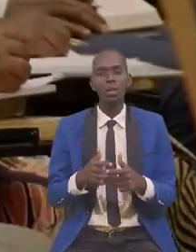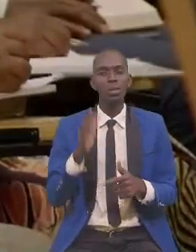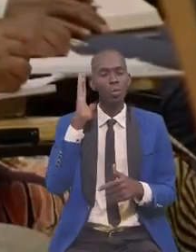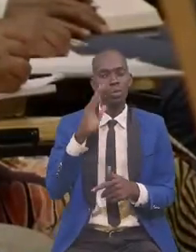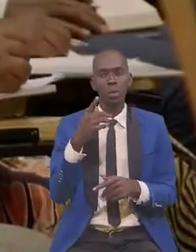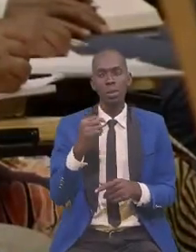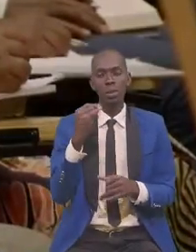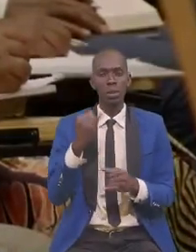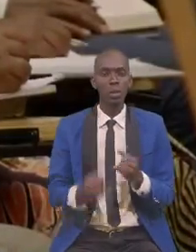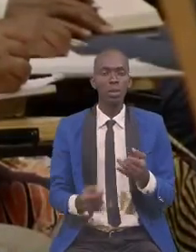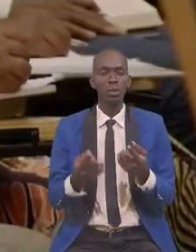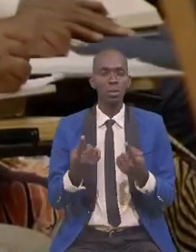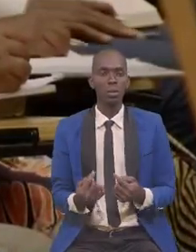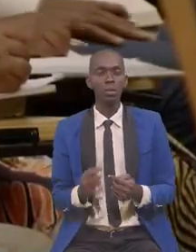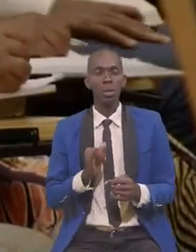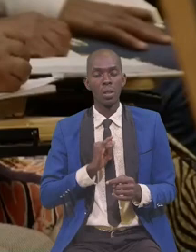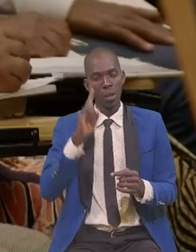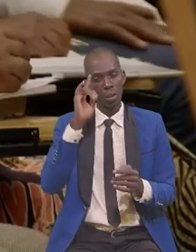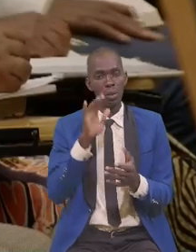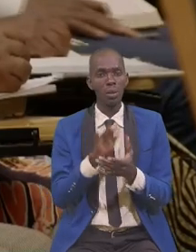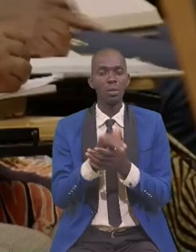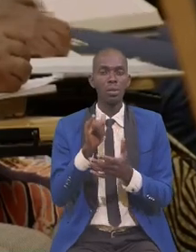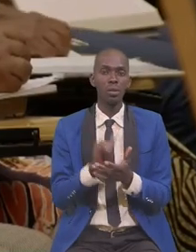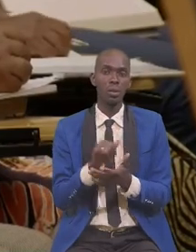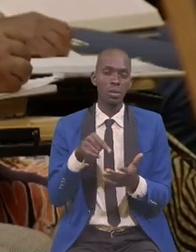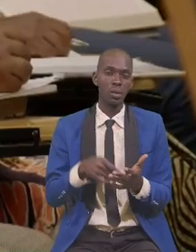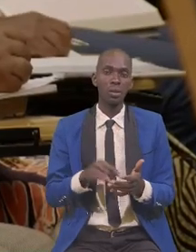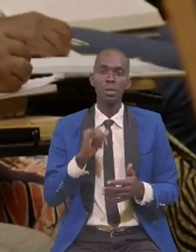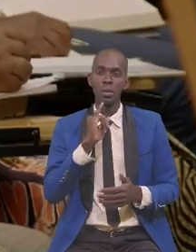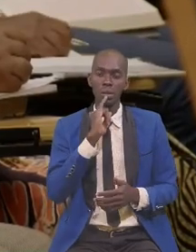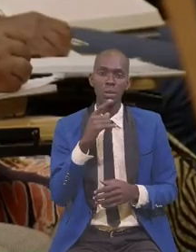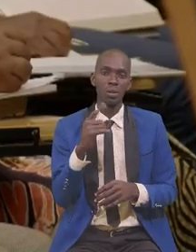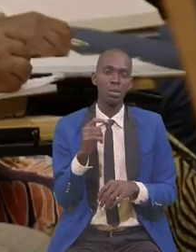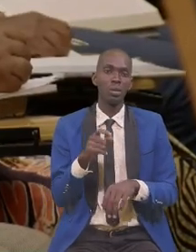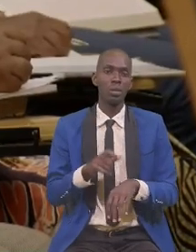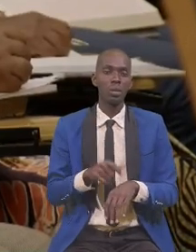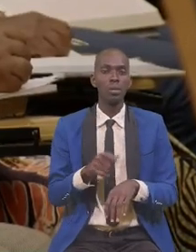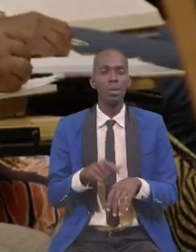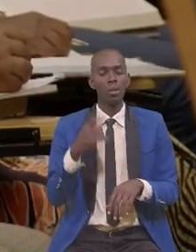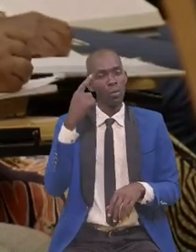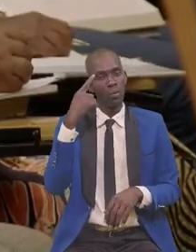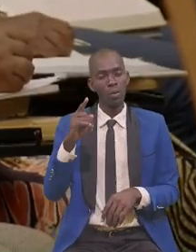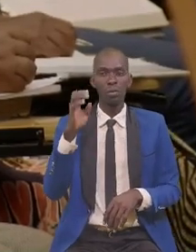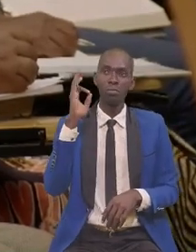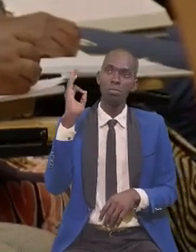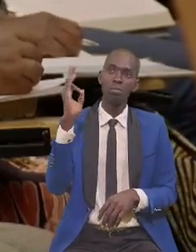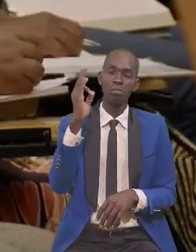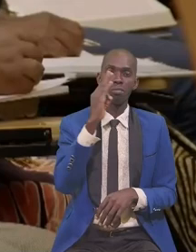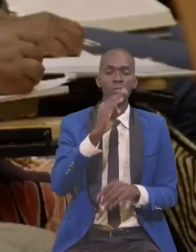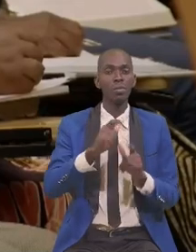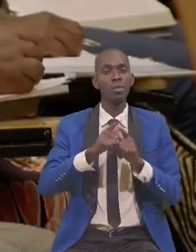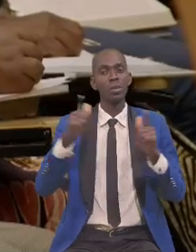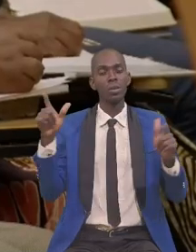end come. I believe that this is the time for evangelistic